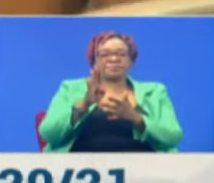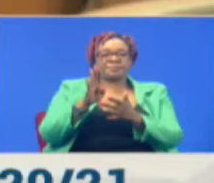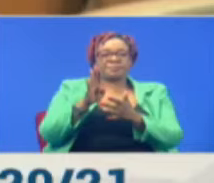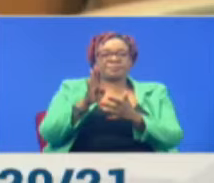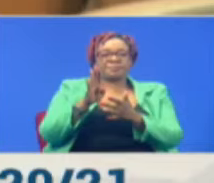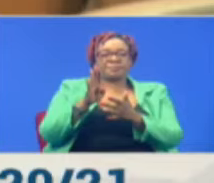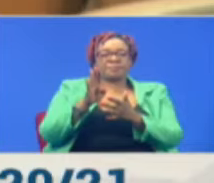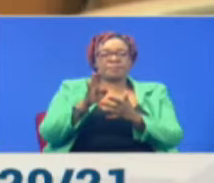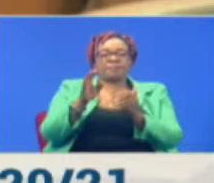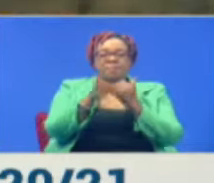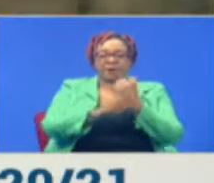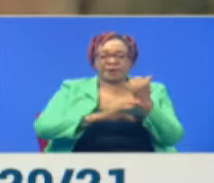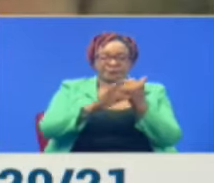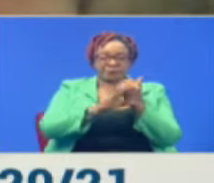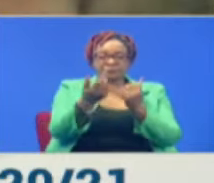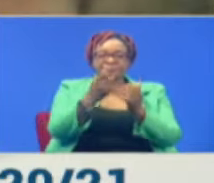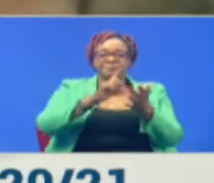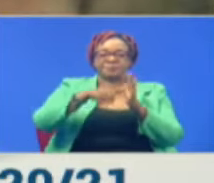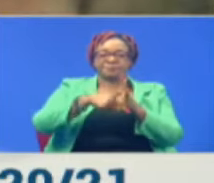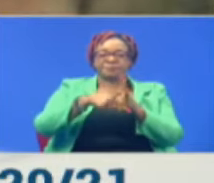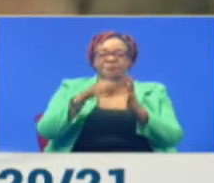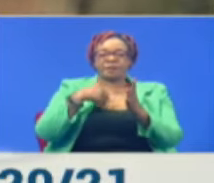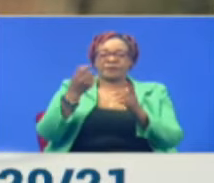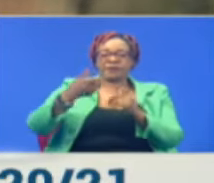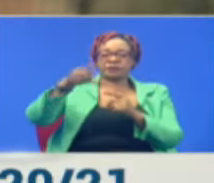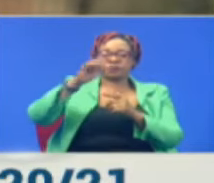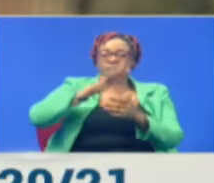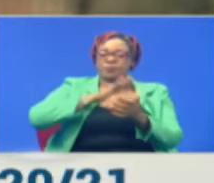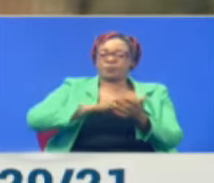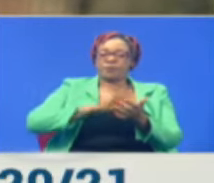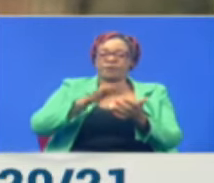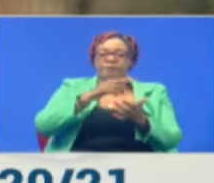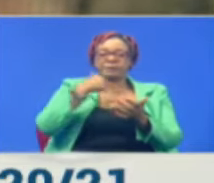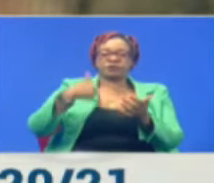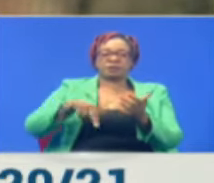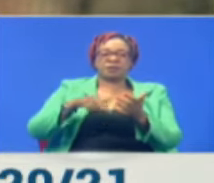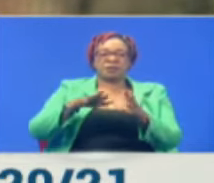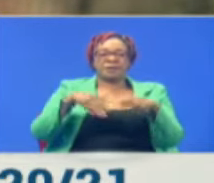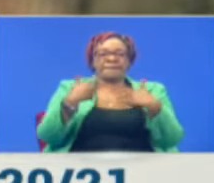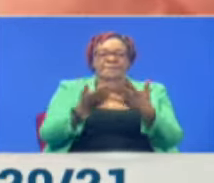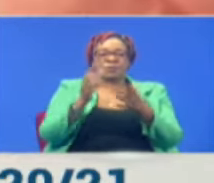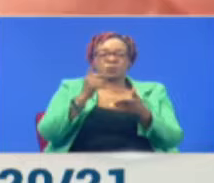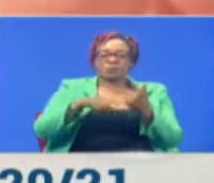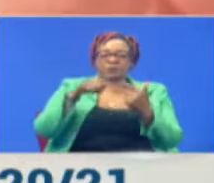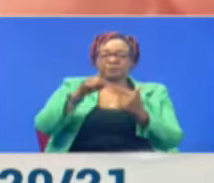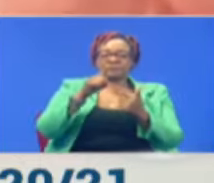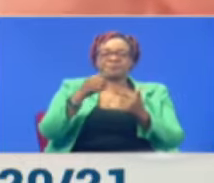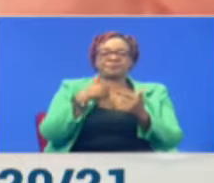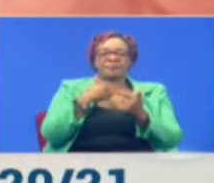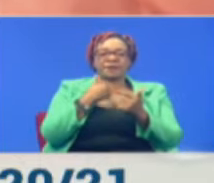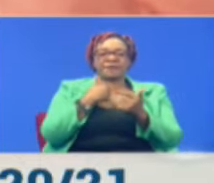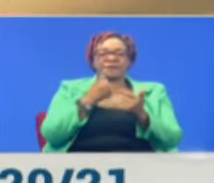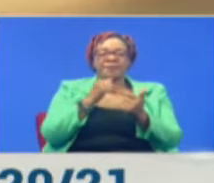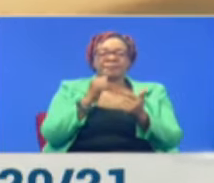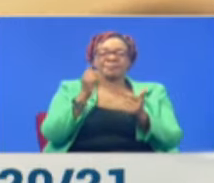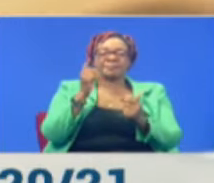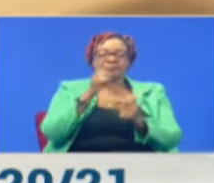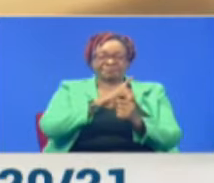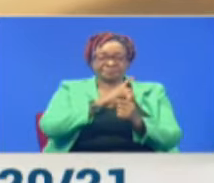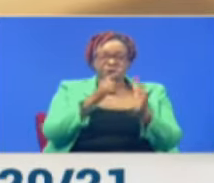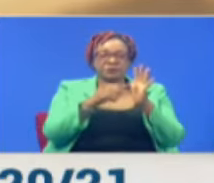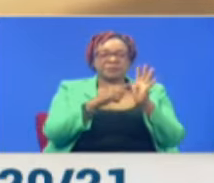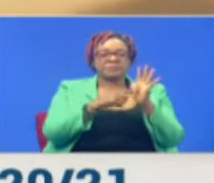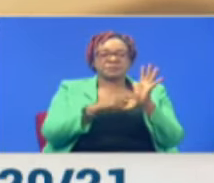The country would shortly later receive additional debt relief from China, about which the government has remained tight-lipped on the terms.